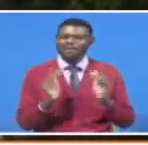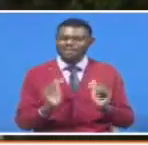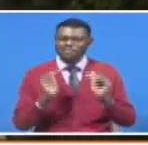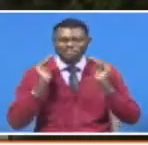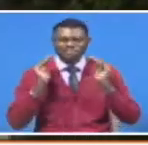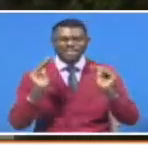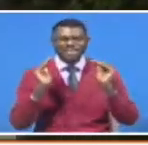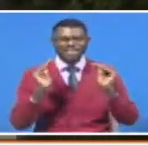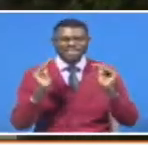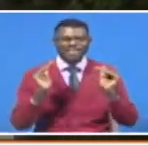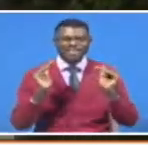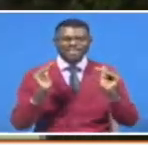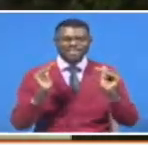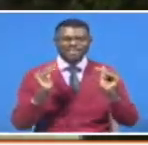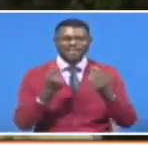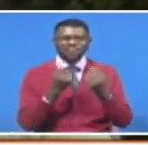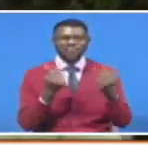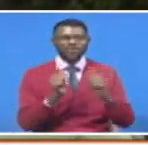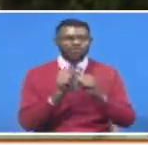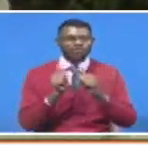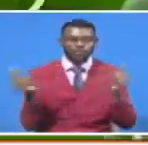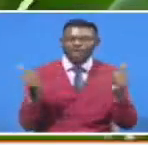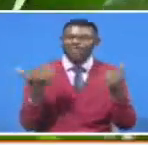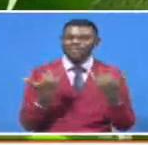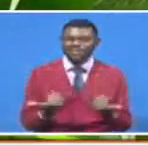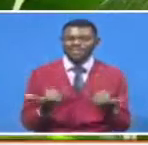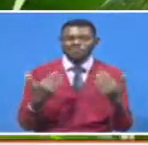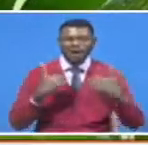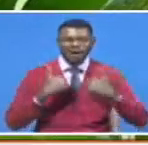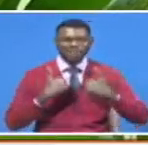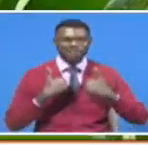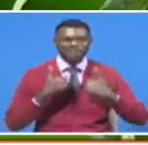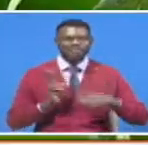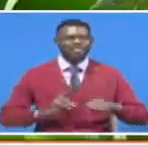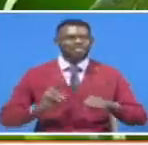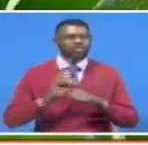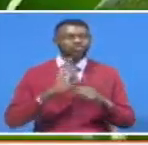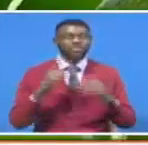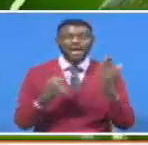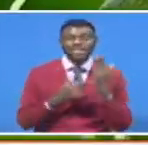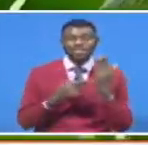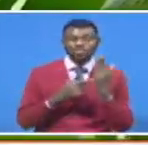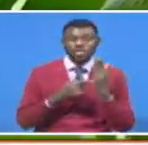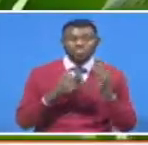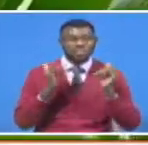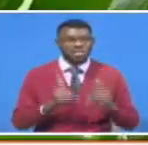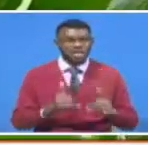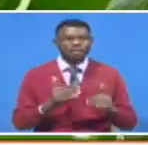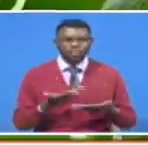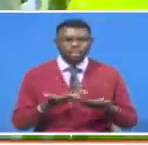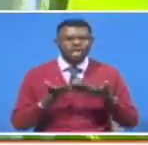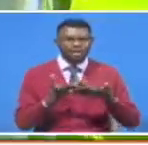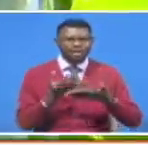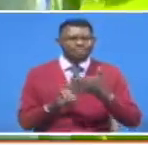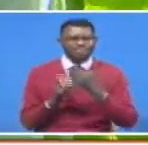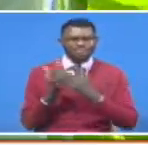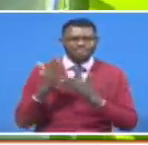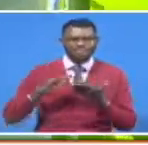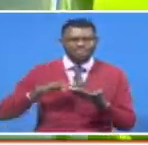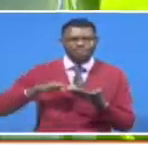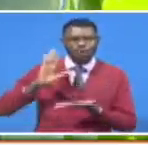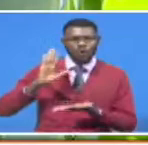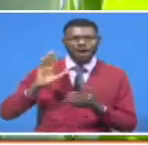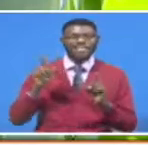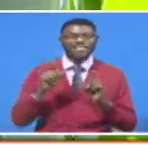to a great amount of money now I'm earning. The use of modern technologies can result in higher productivity and